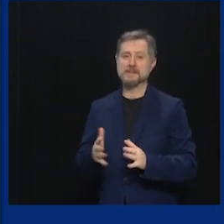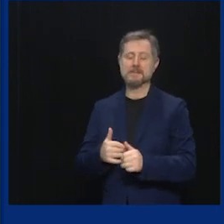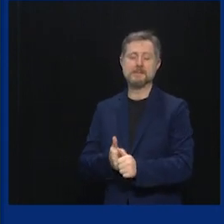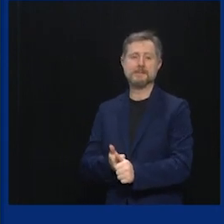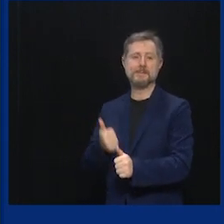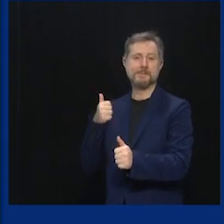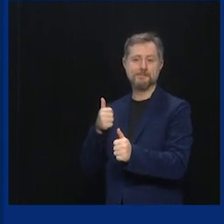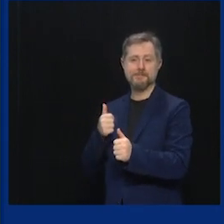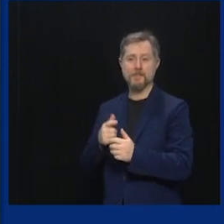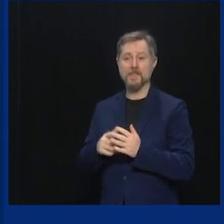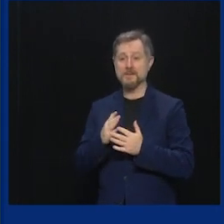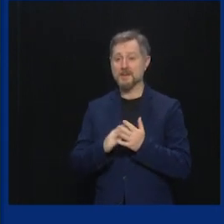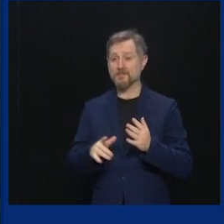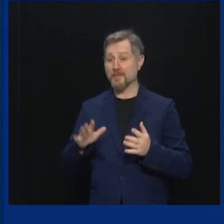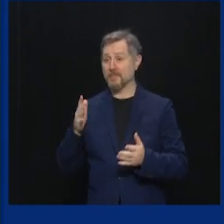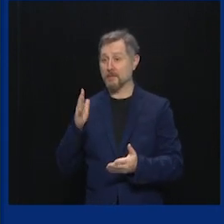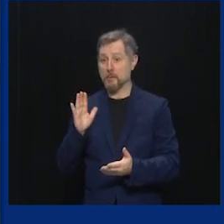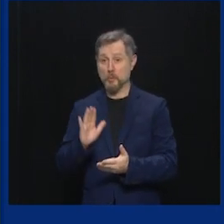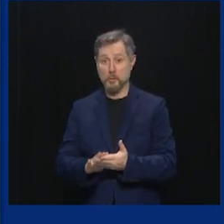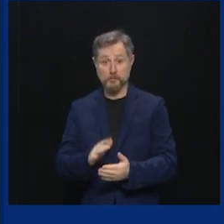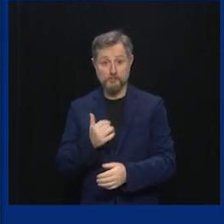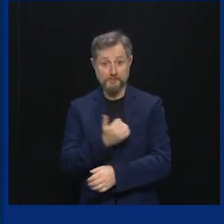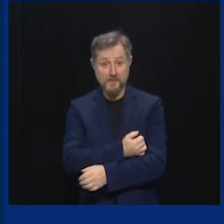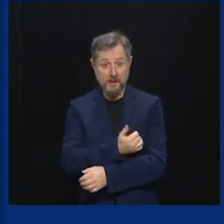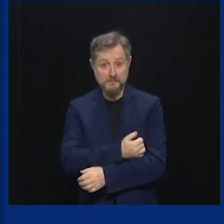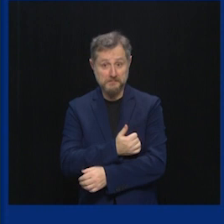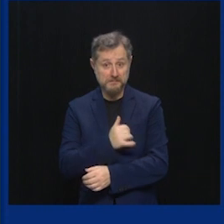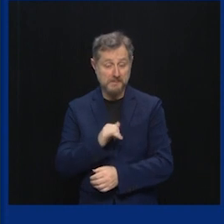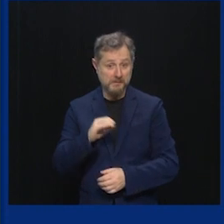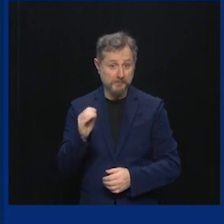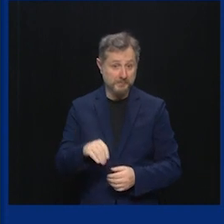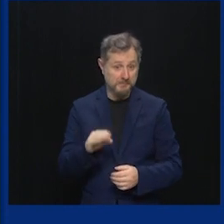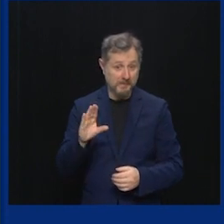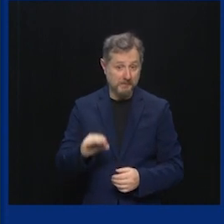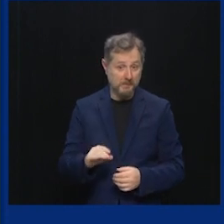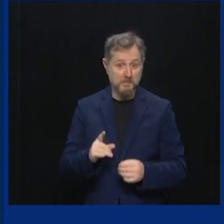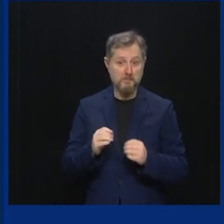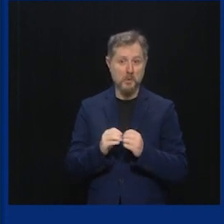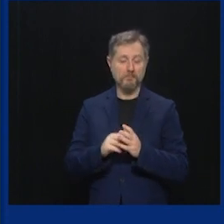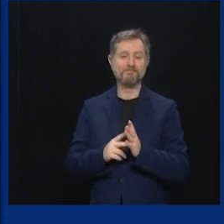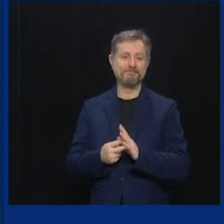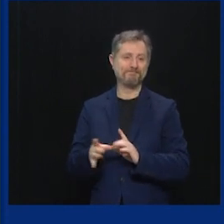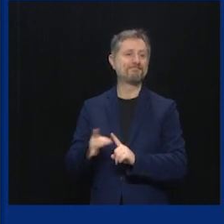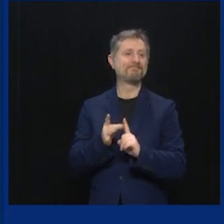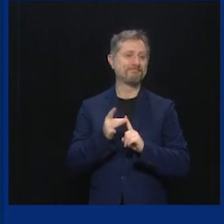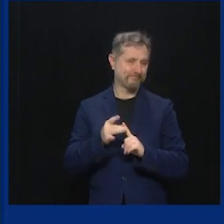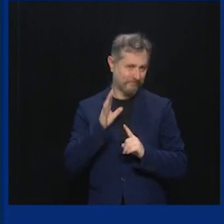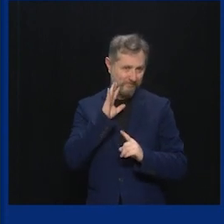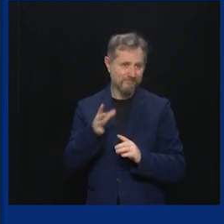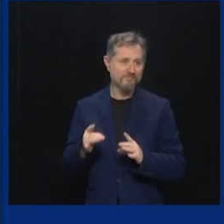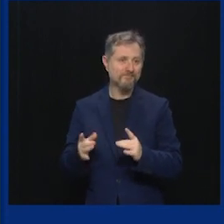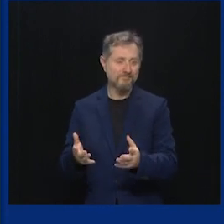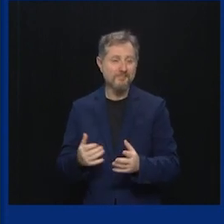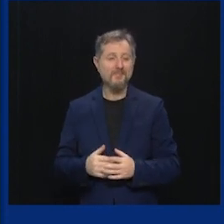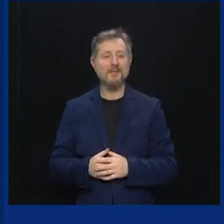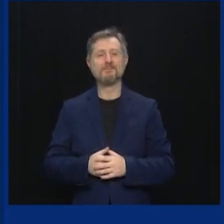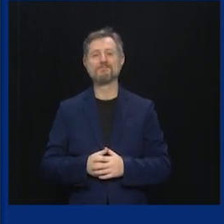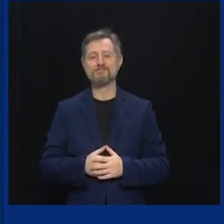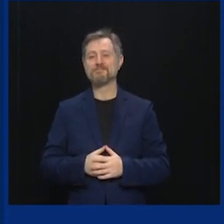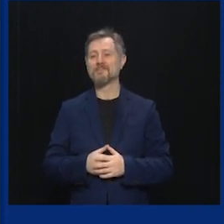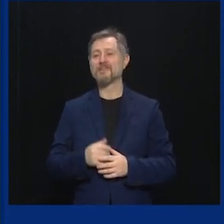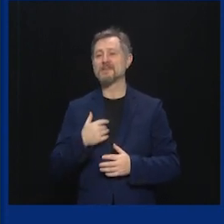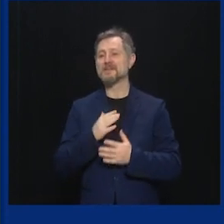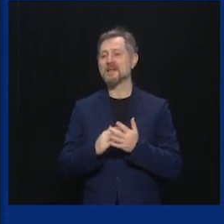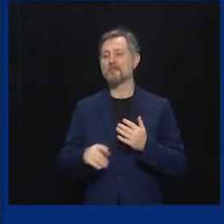correlation between vaccination rates and infection rates, but we're watching the numbers very closely. Some of the numbers aren't as high as we think they're going to be because